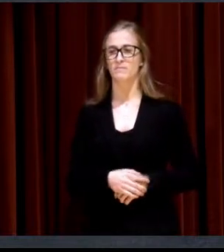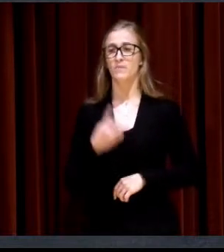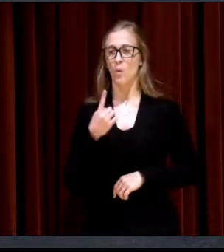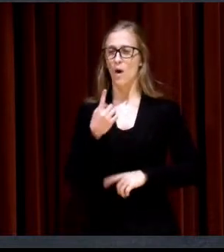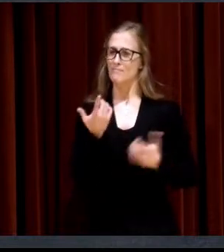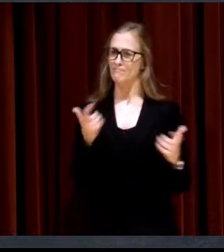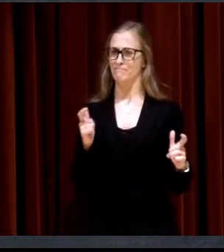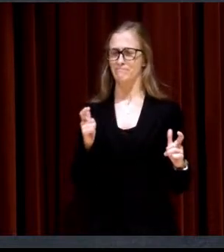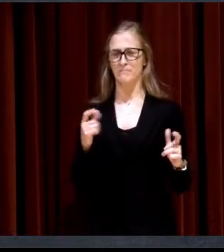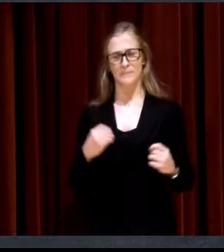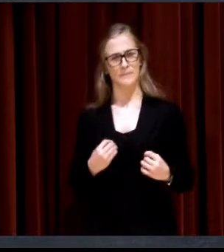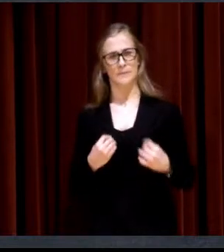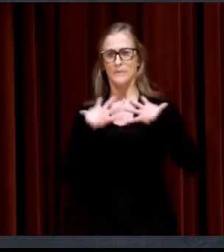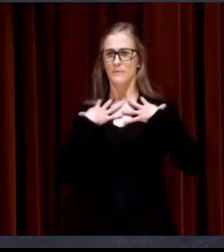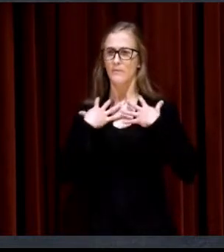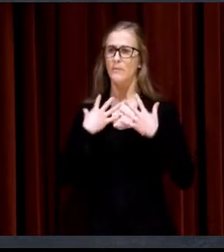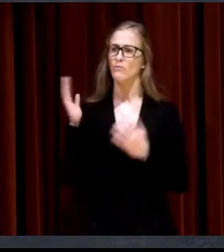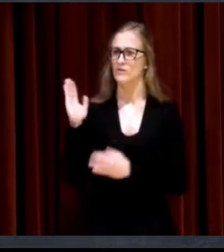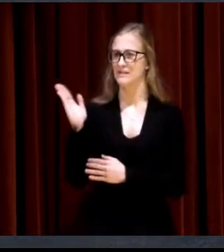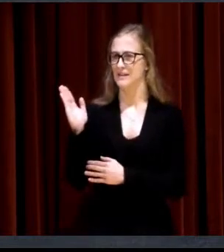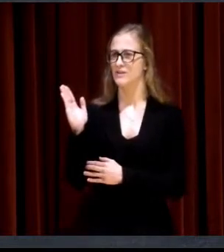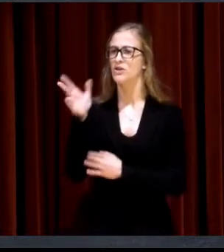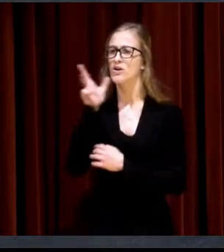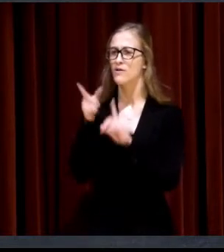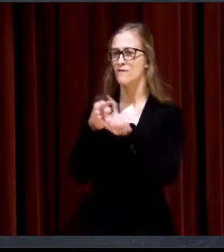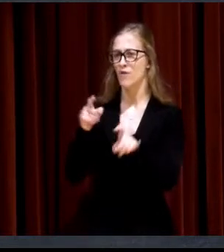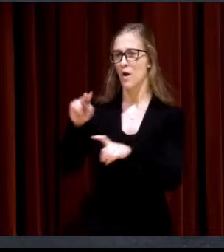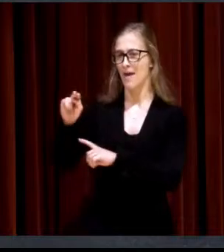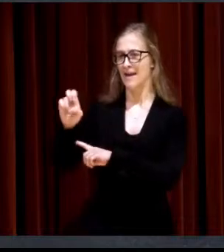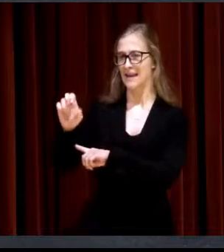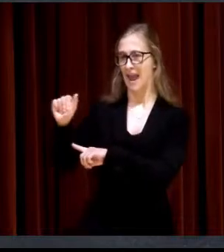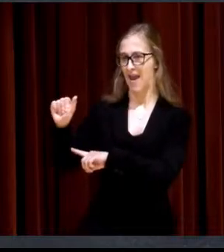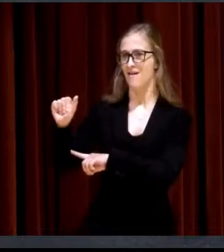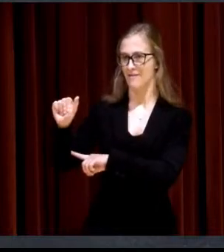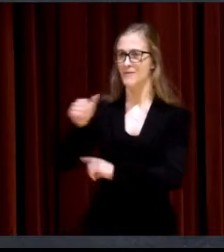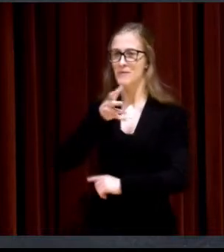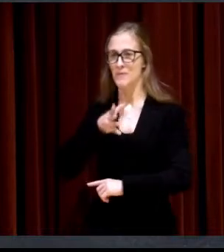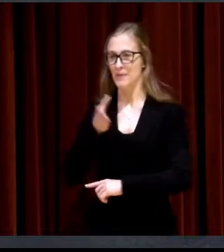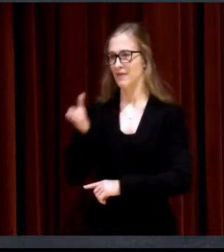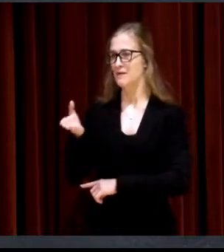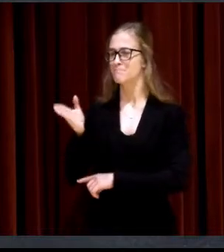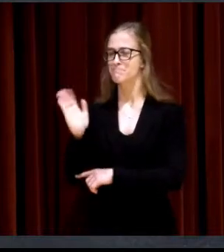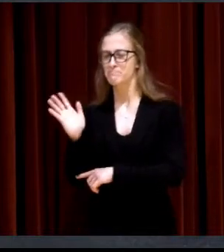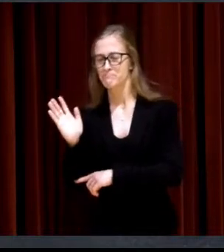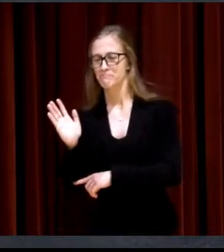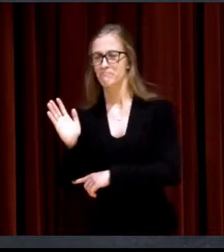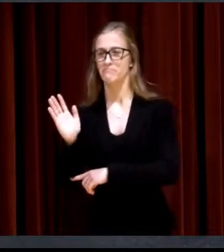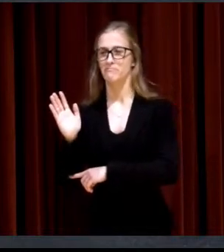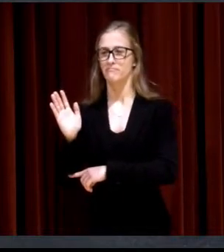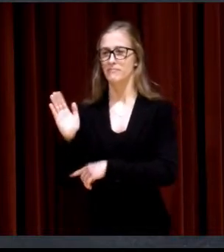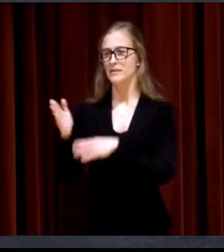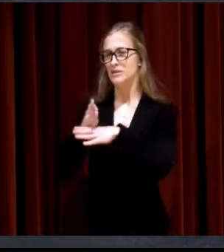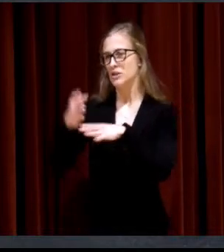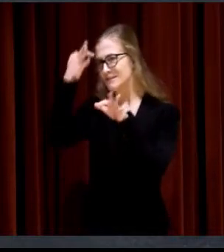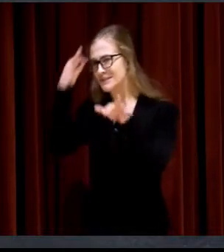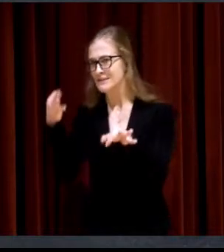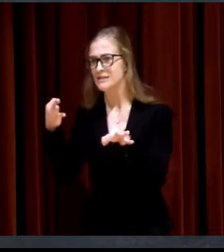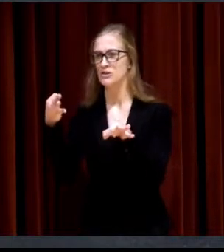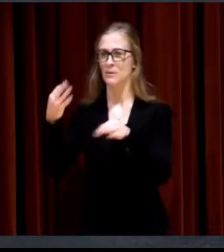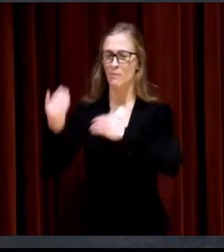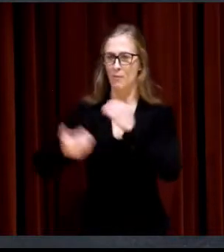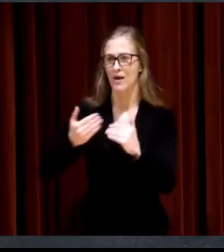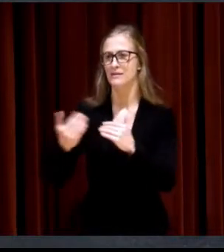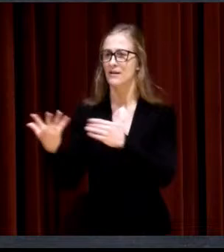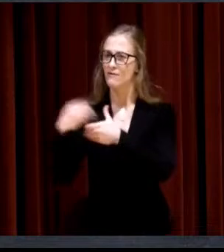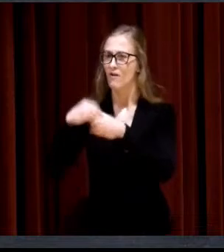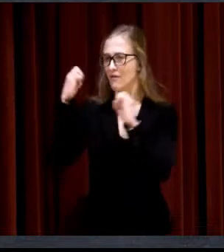presentations we thought was from NEA. And we heard from a lady there who talked about shared decision-making and how involving